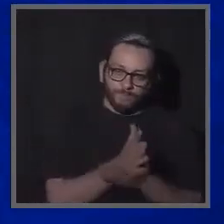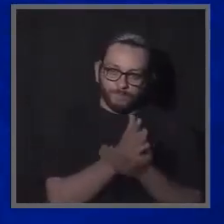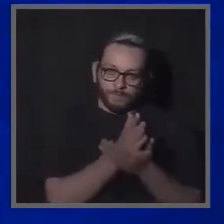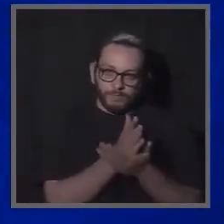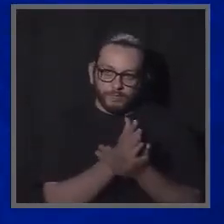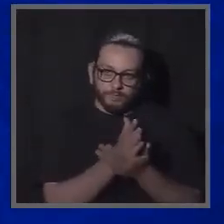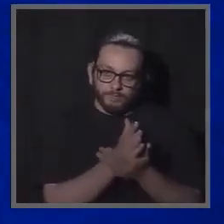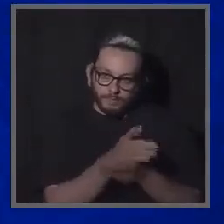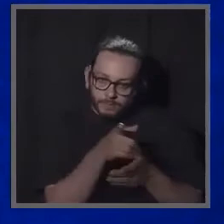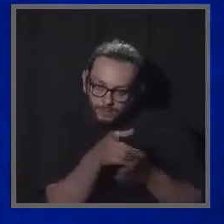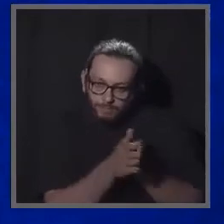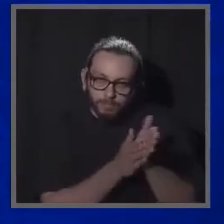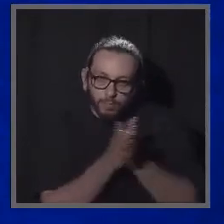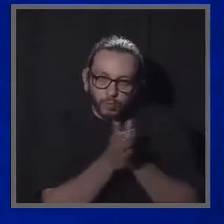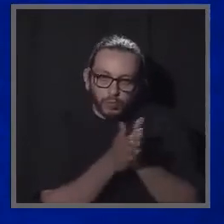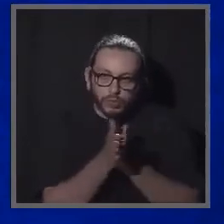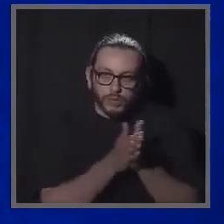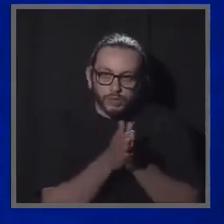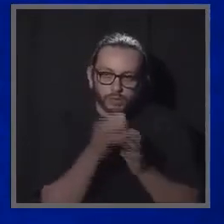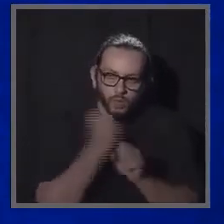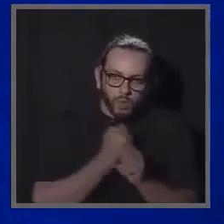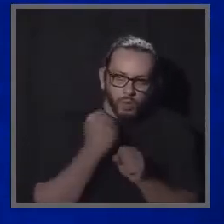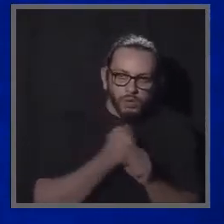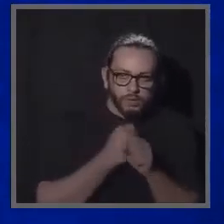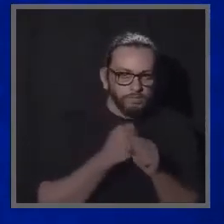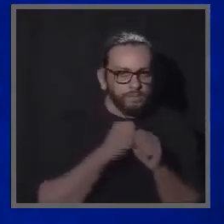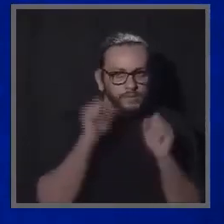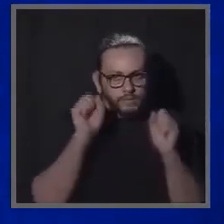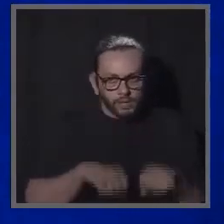ask if you're not able to turn this